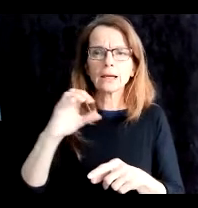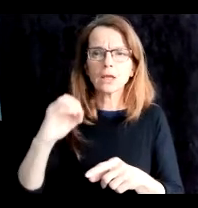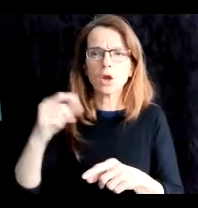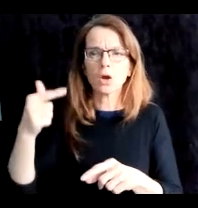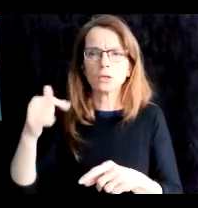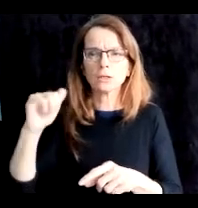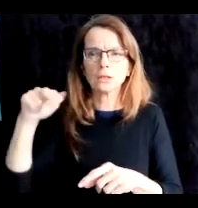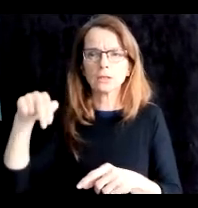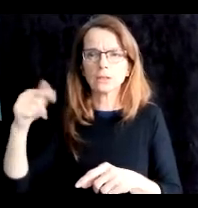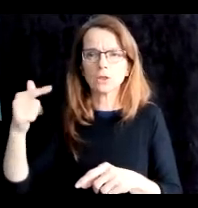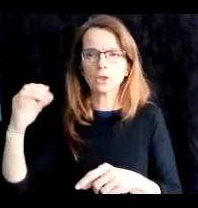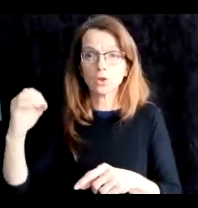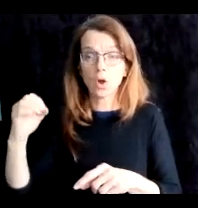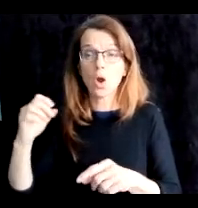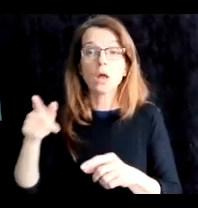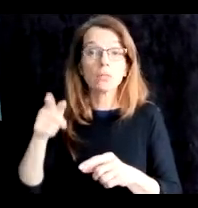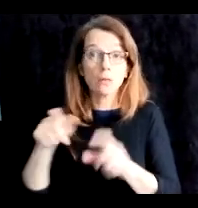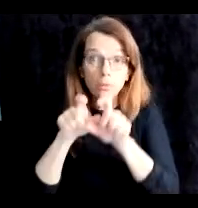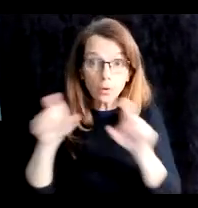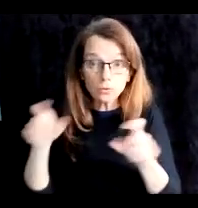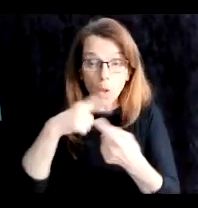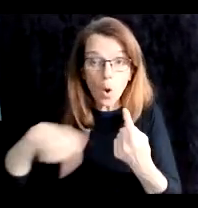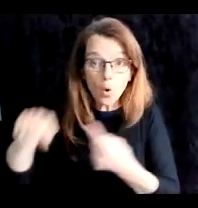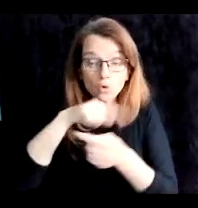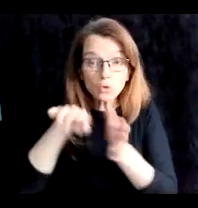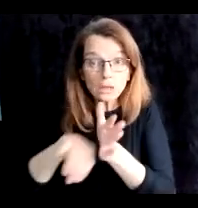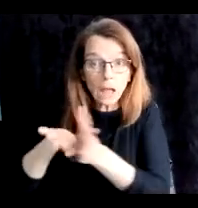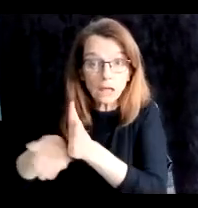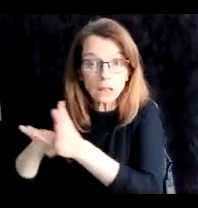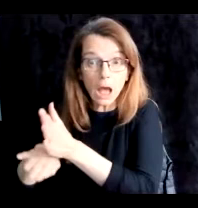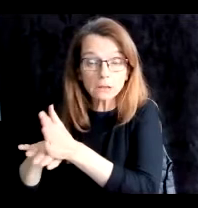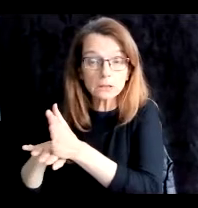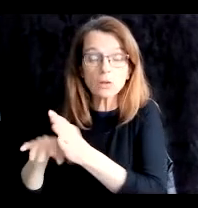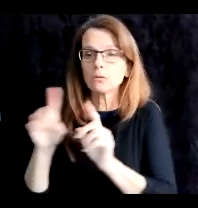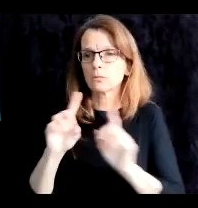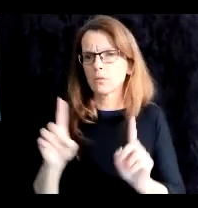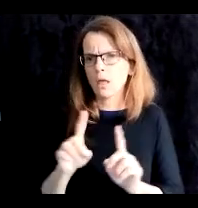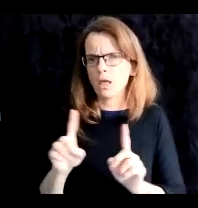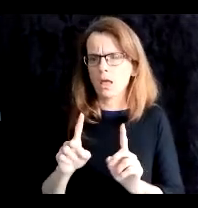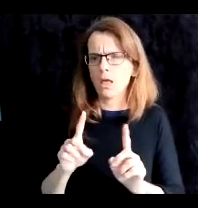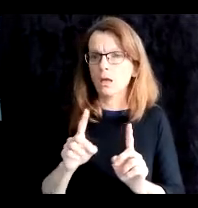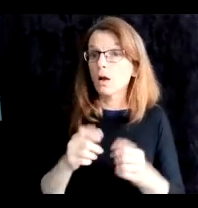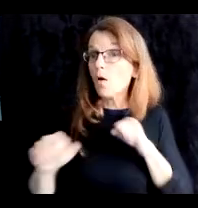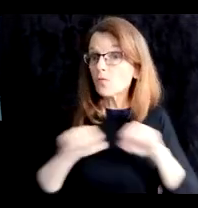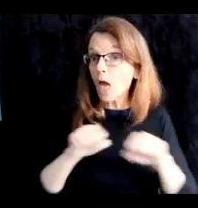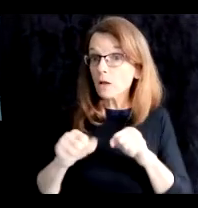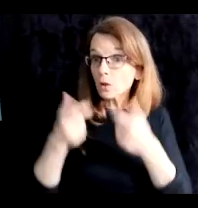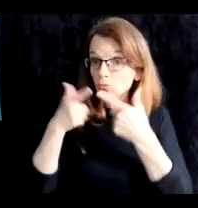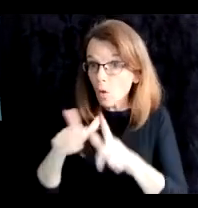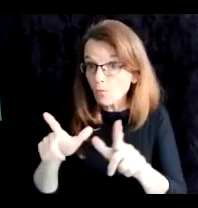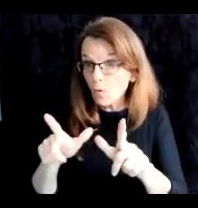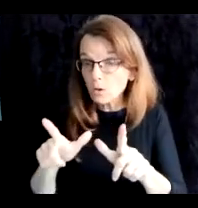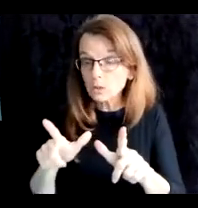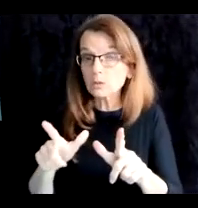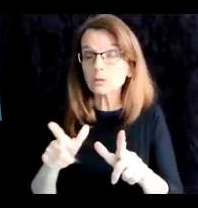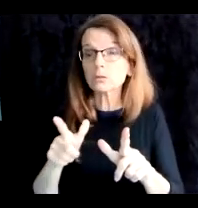allowing them to continue with the research and exploitation in Serbia. And of course, I mean,